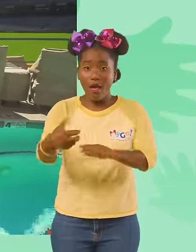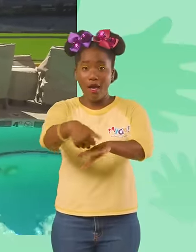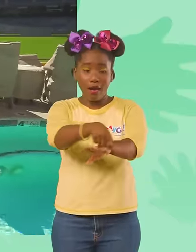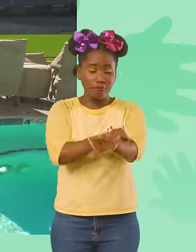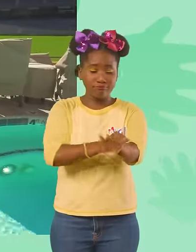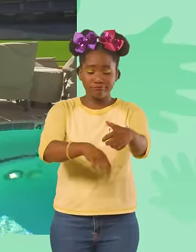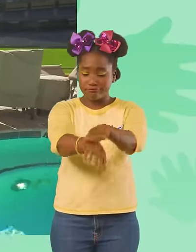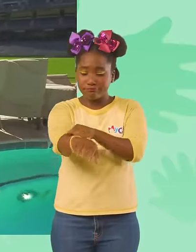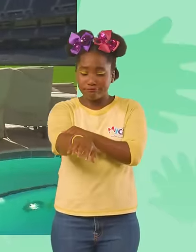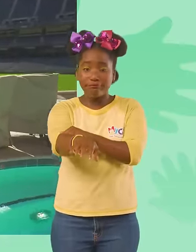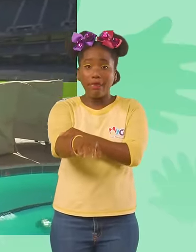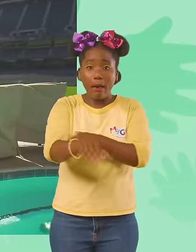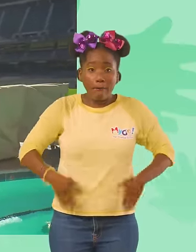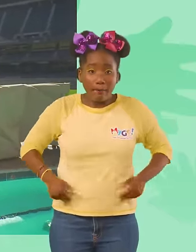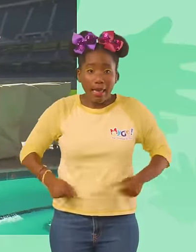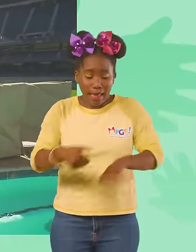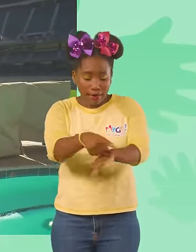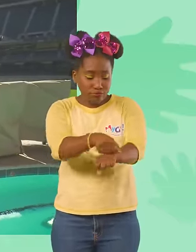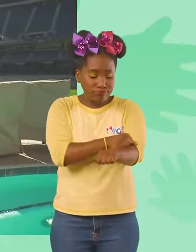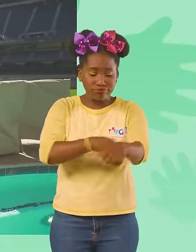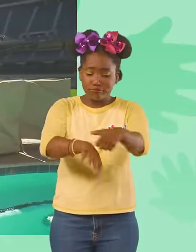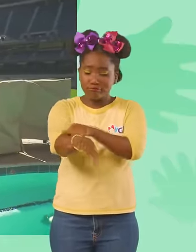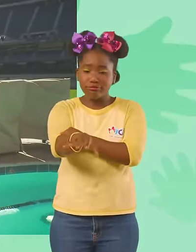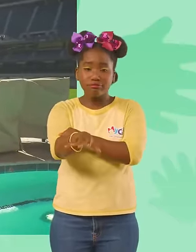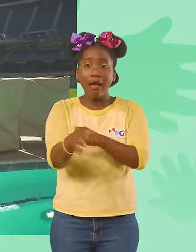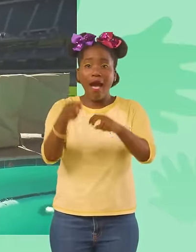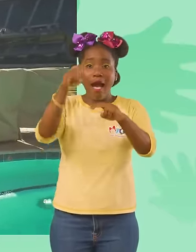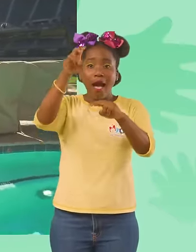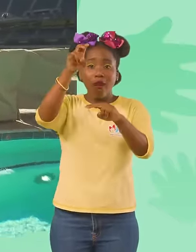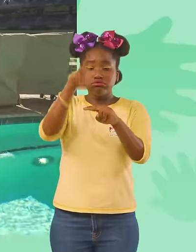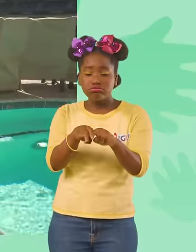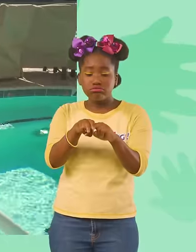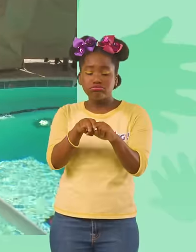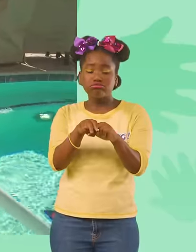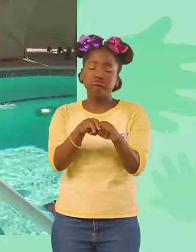pants. Perfect. Okay, now let's take a dip.